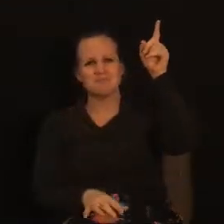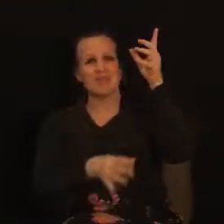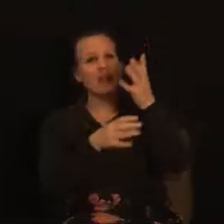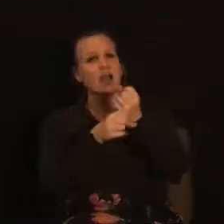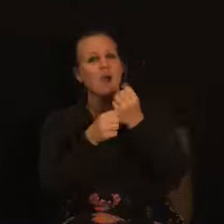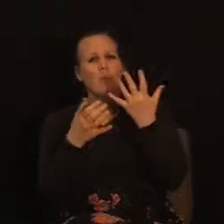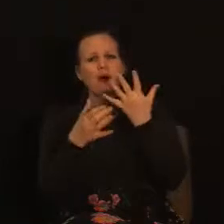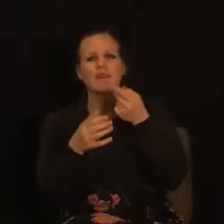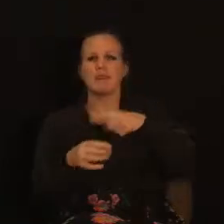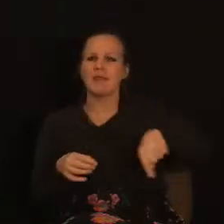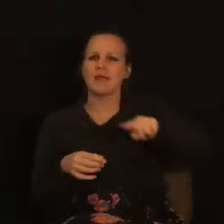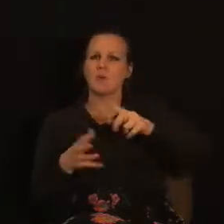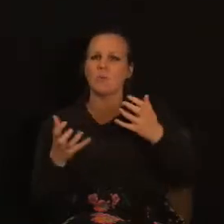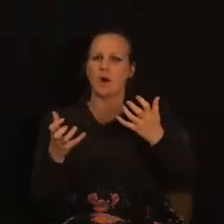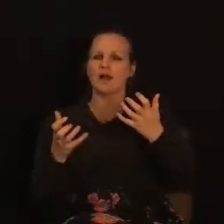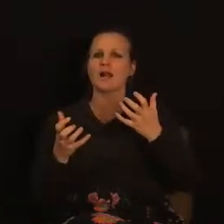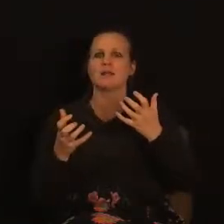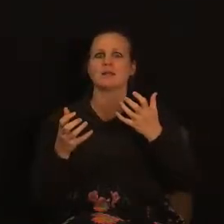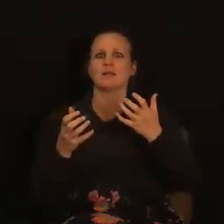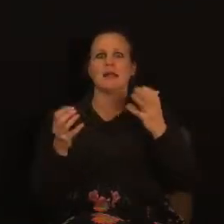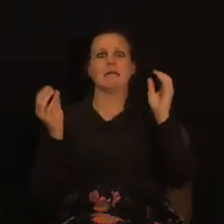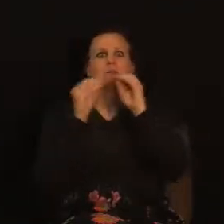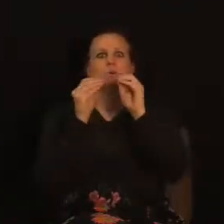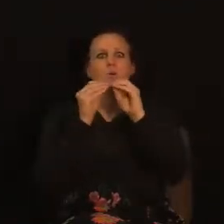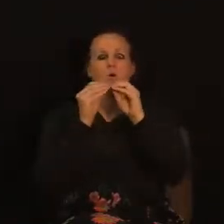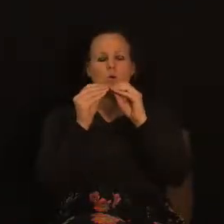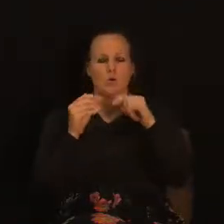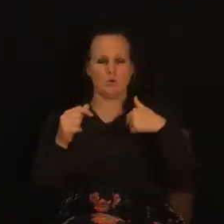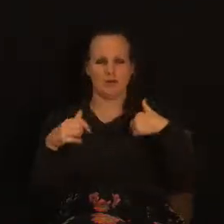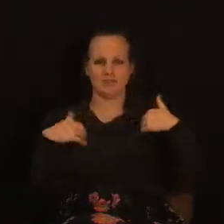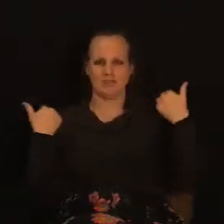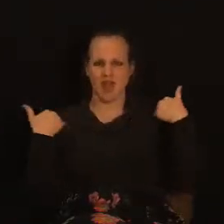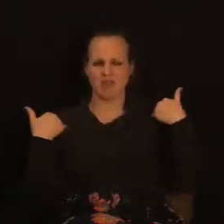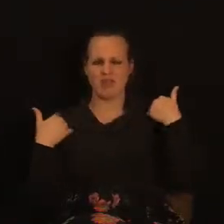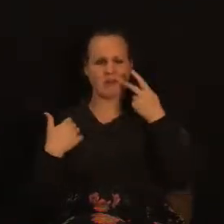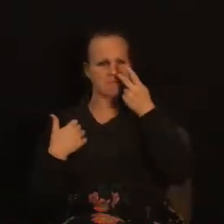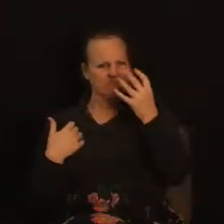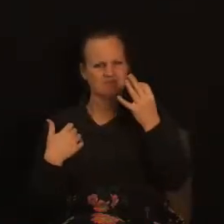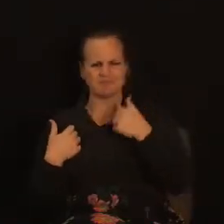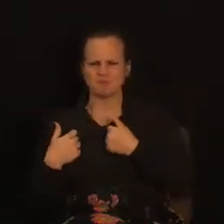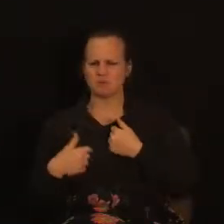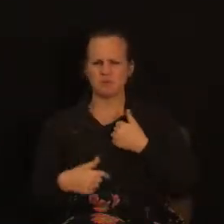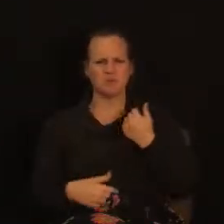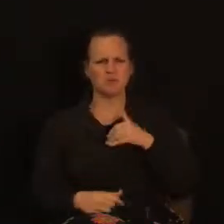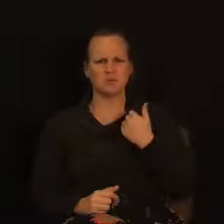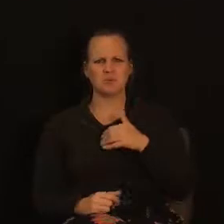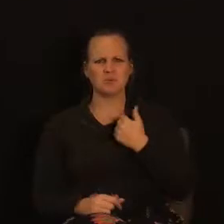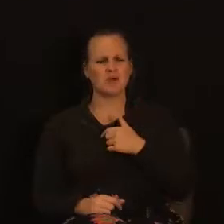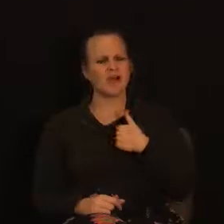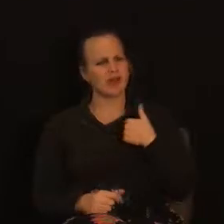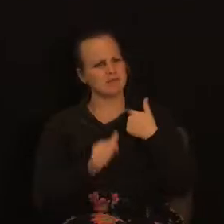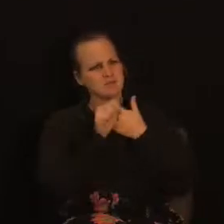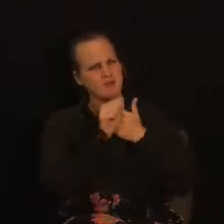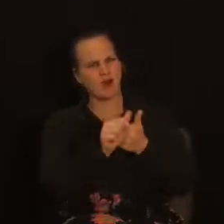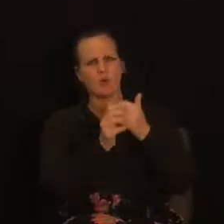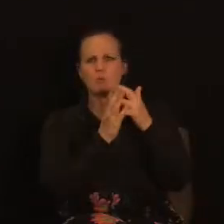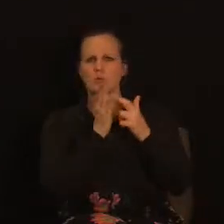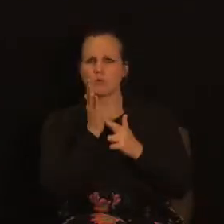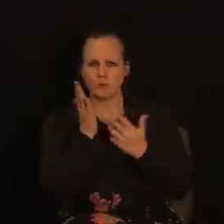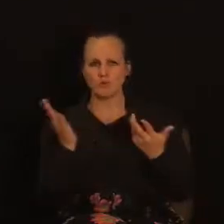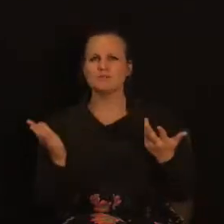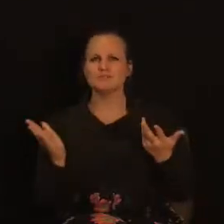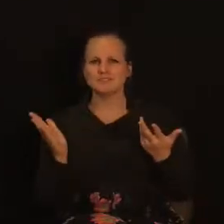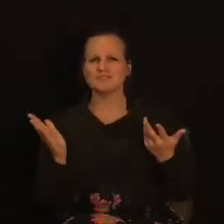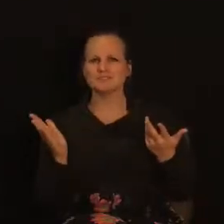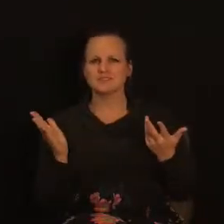some. When I was young, that really ticked me off, because I was following the rules.